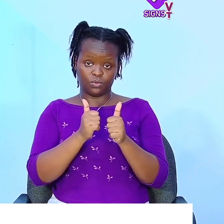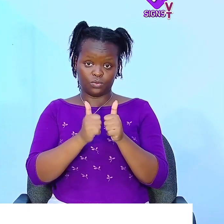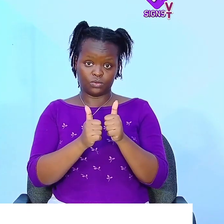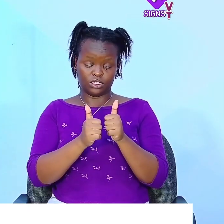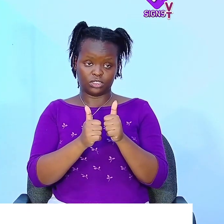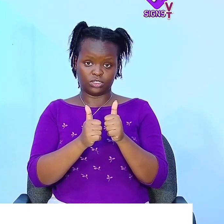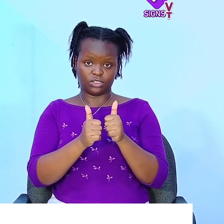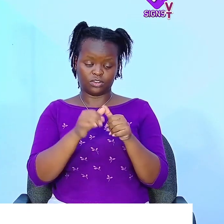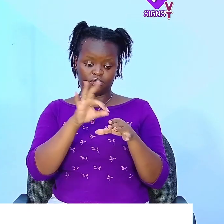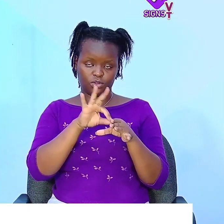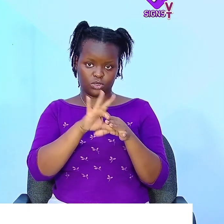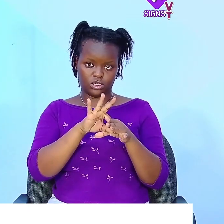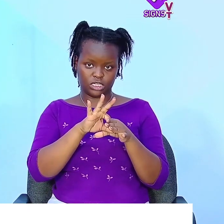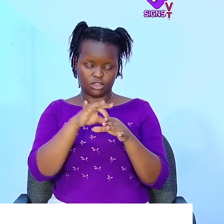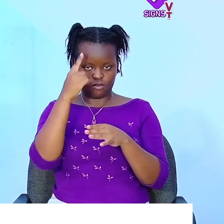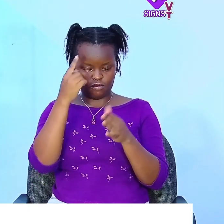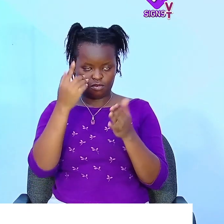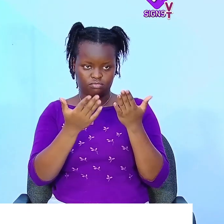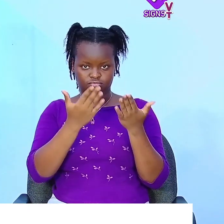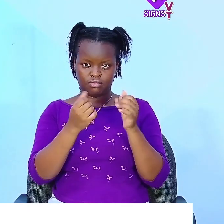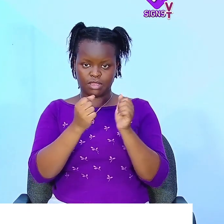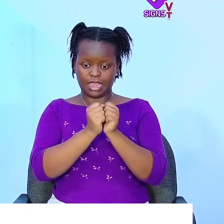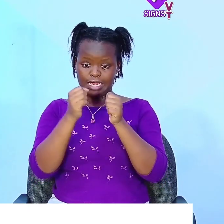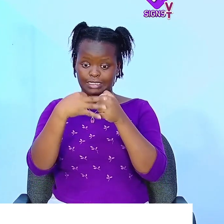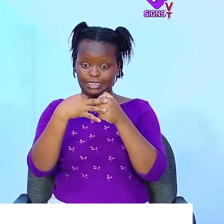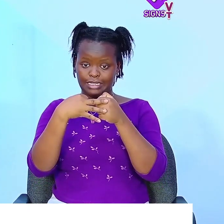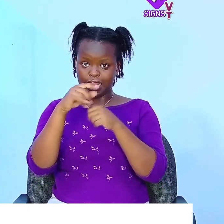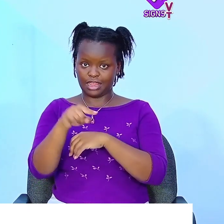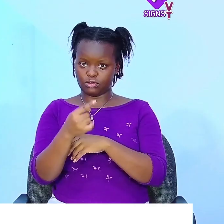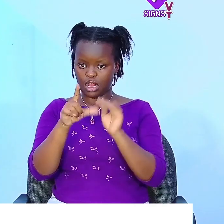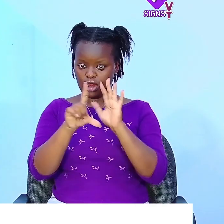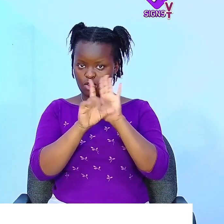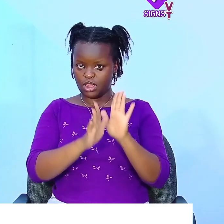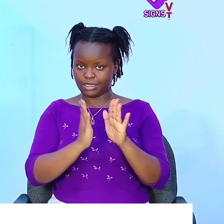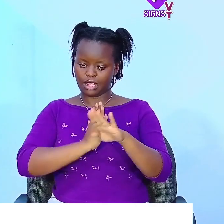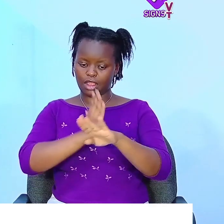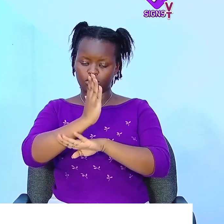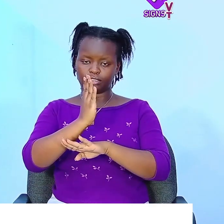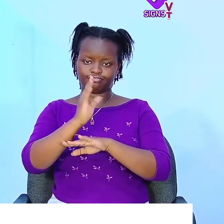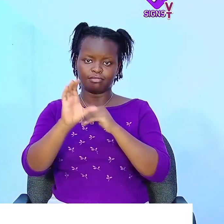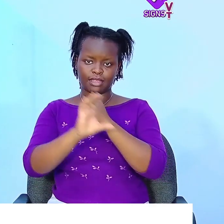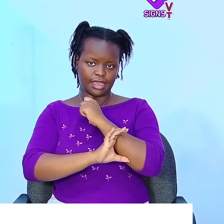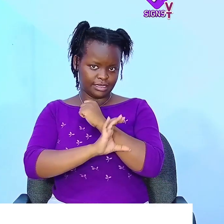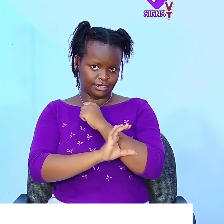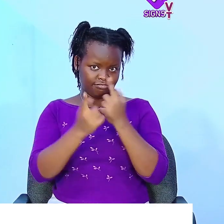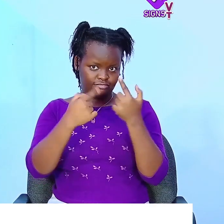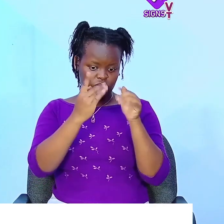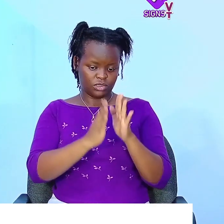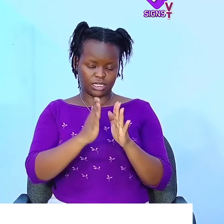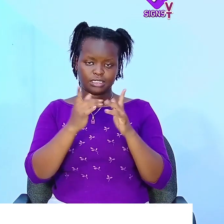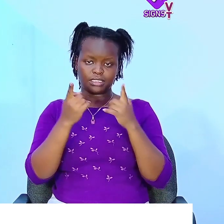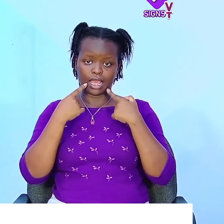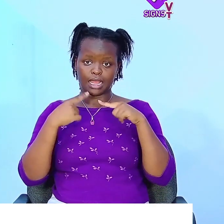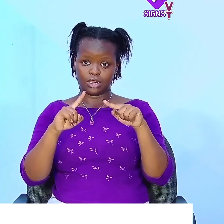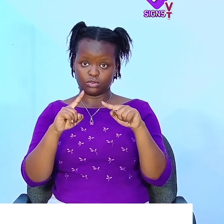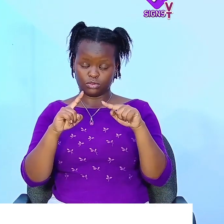facilitated voting for approximately 18,000 lawyers across the country. Winners are expected to